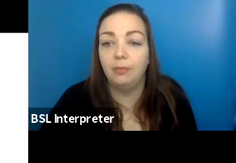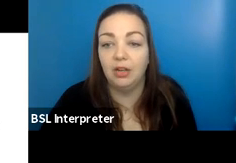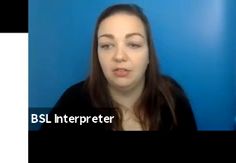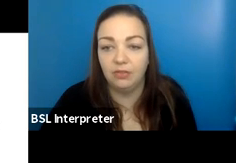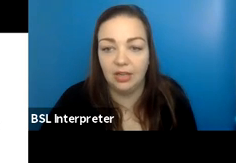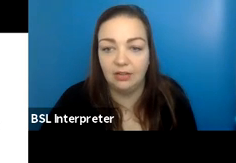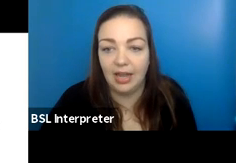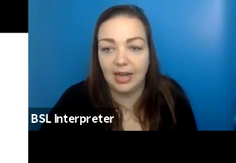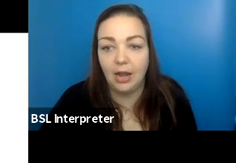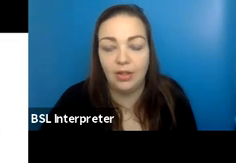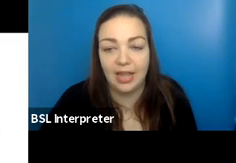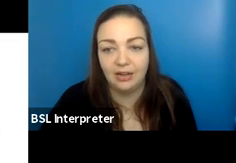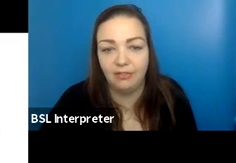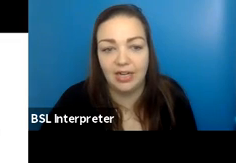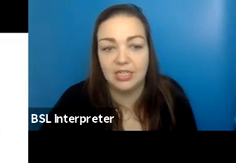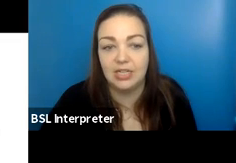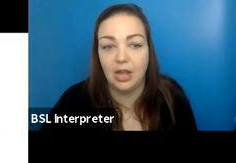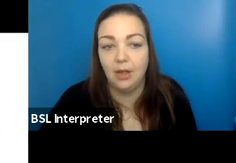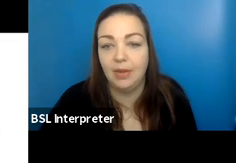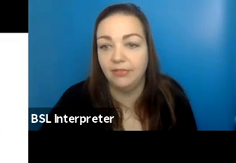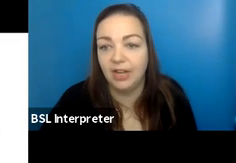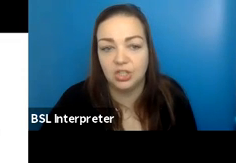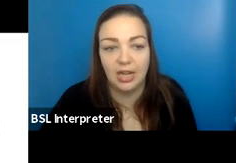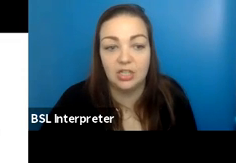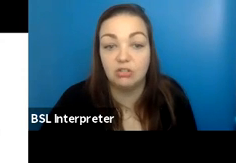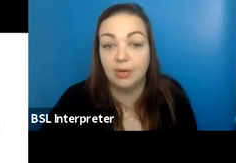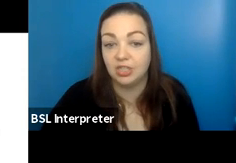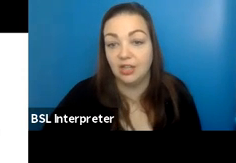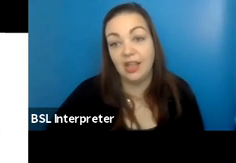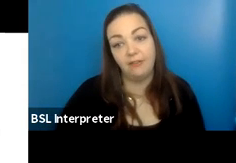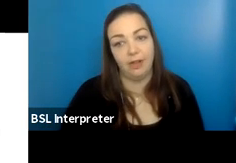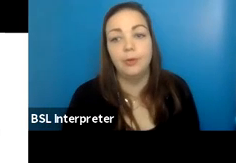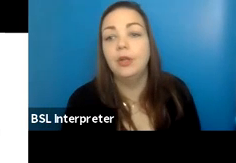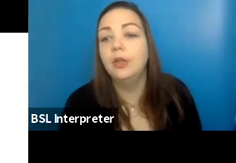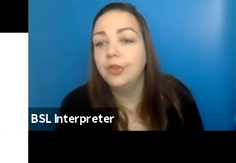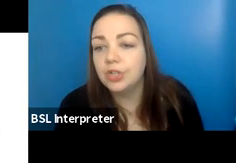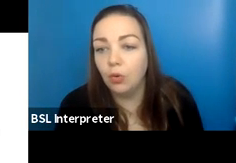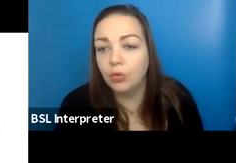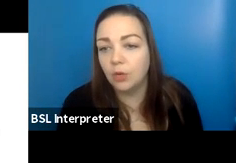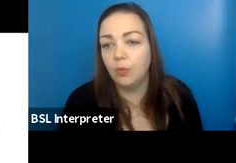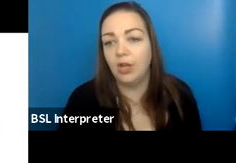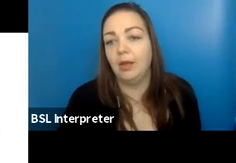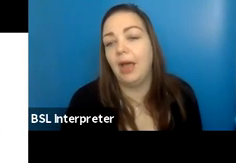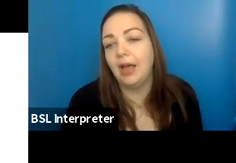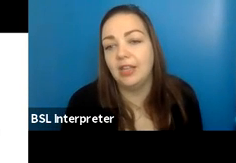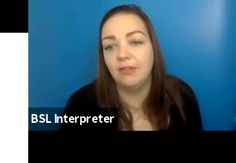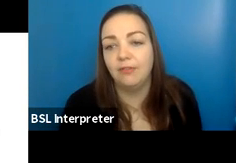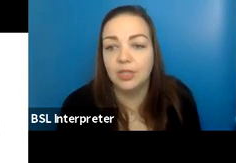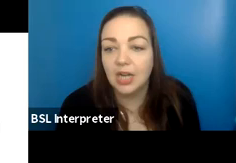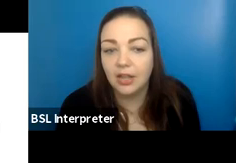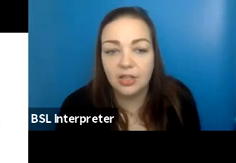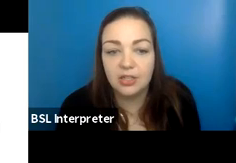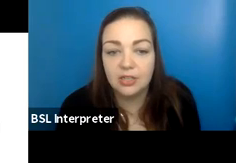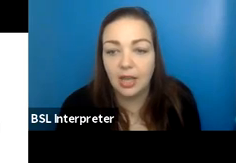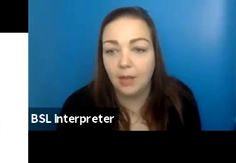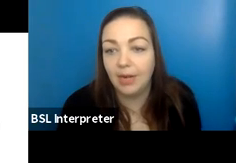life because of this, and how that had affected innovation and the discrimination that they'd felt. So also we were looking about how they'd